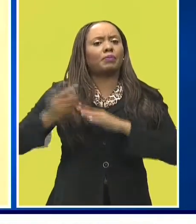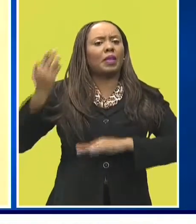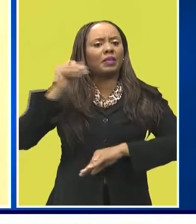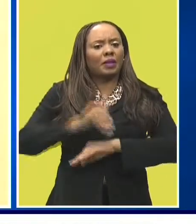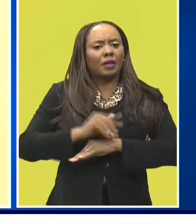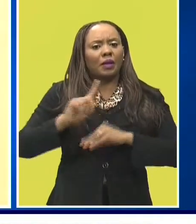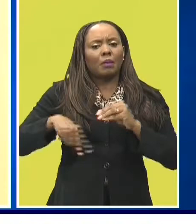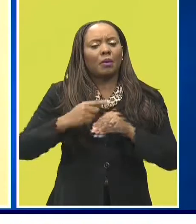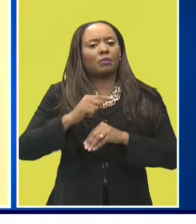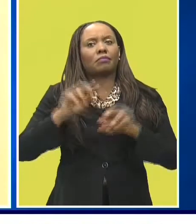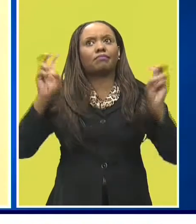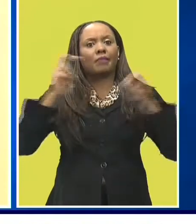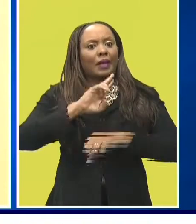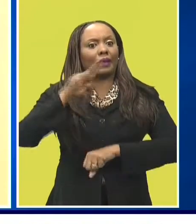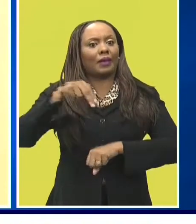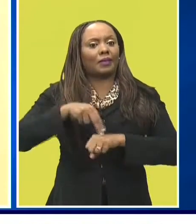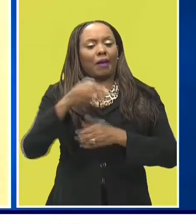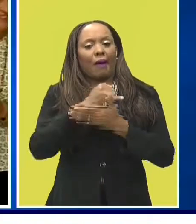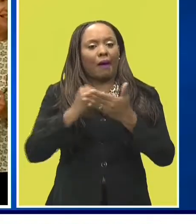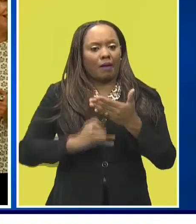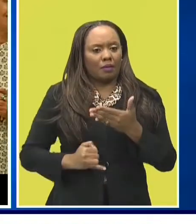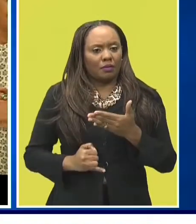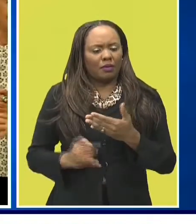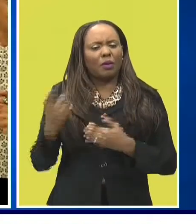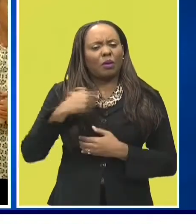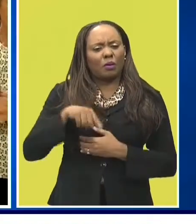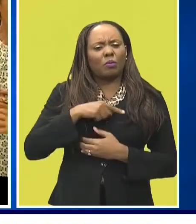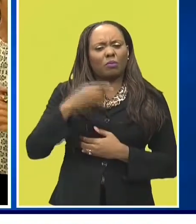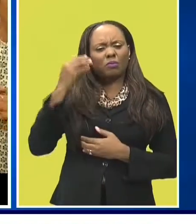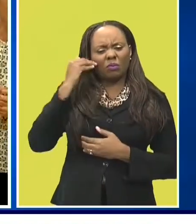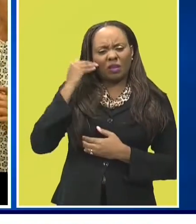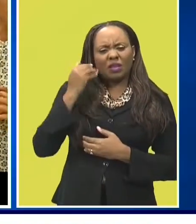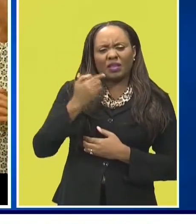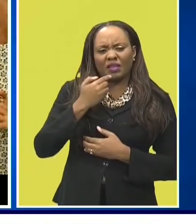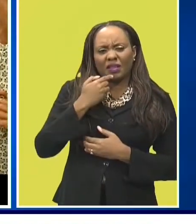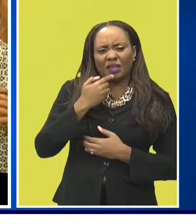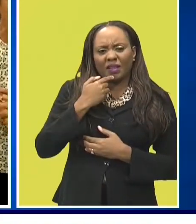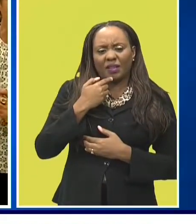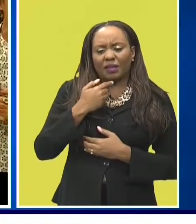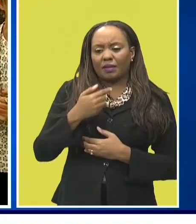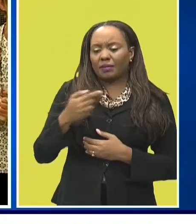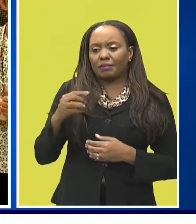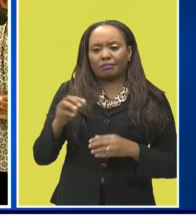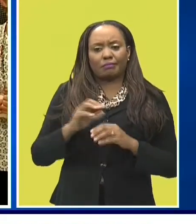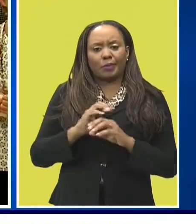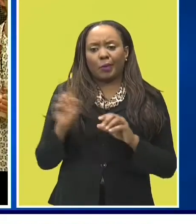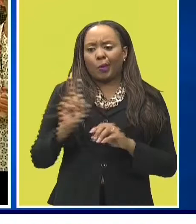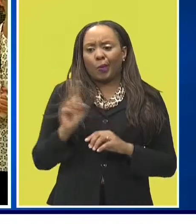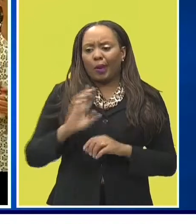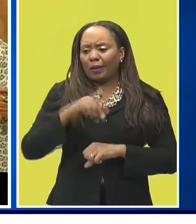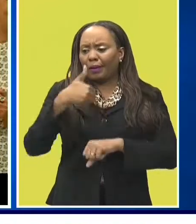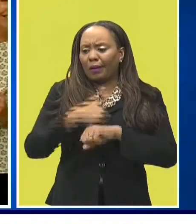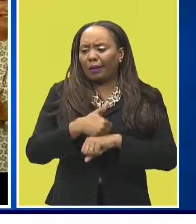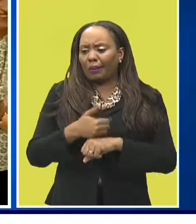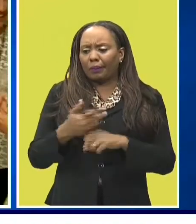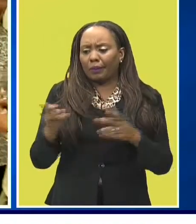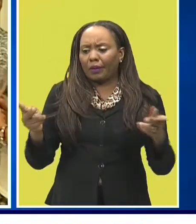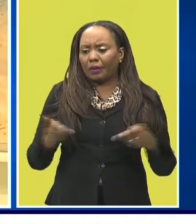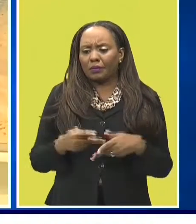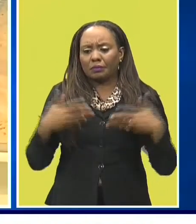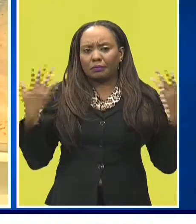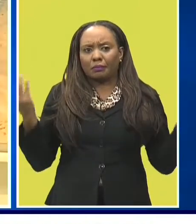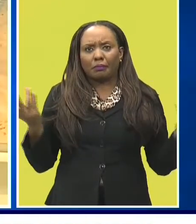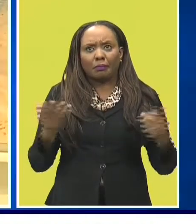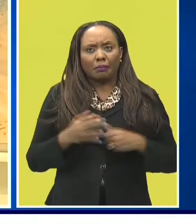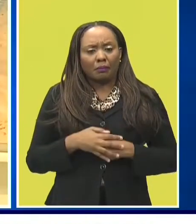says while government is anxious to see a home for art on the island, there's simply nowhere to put it right now. Since coming